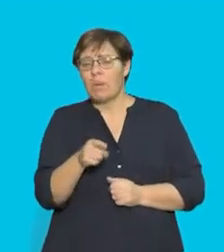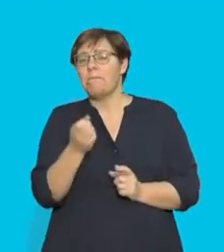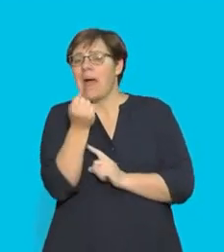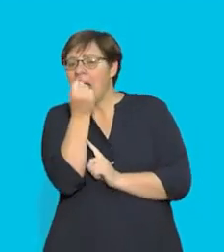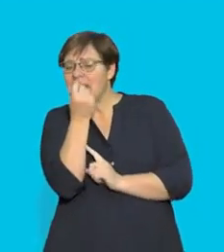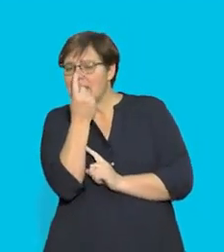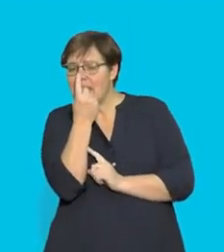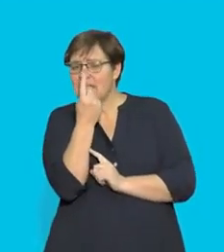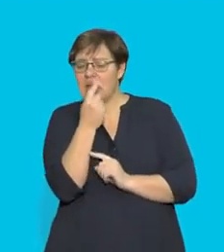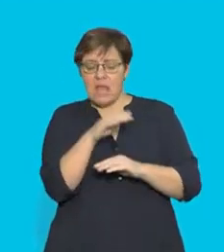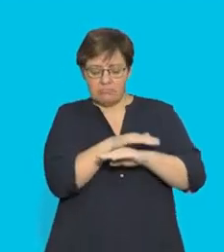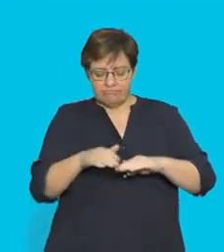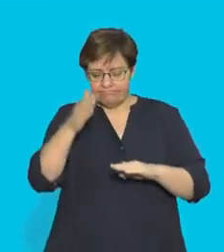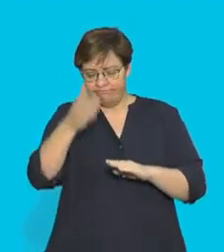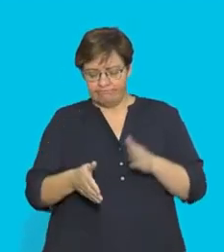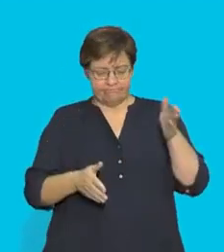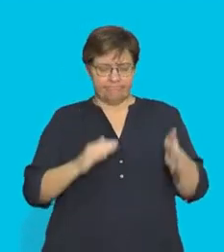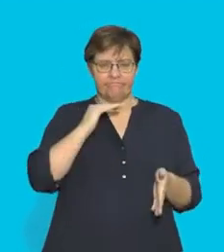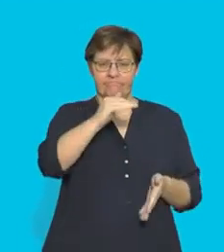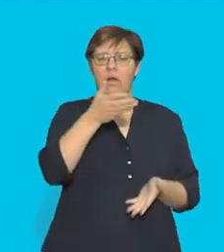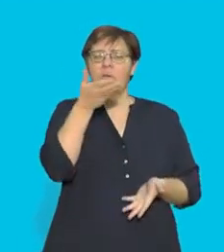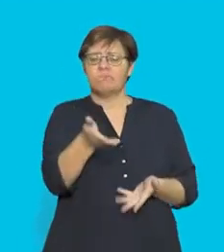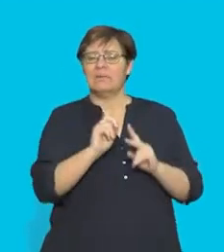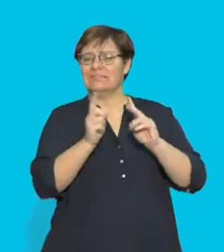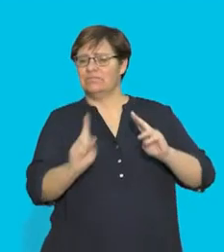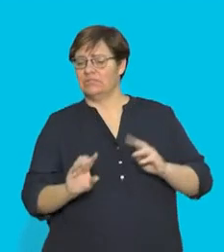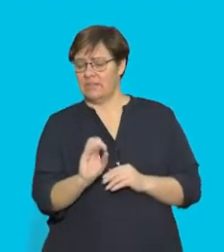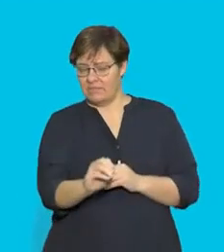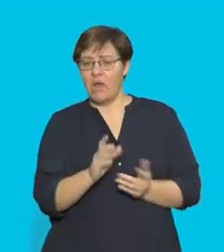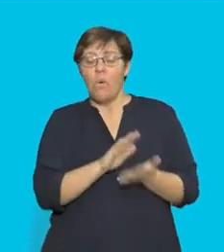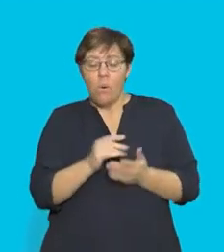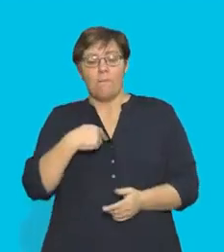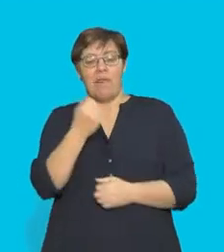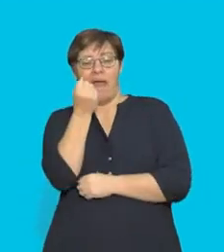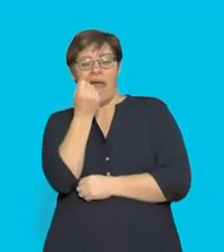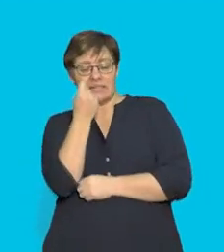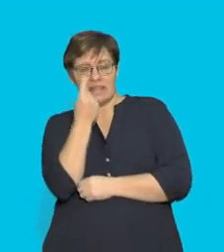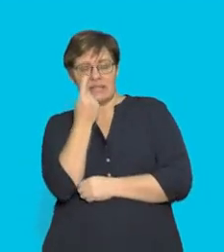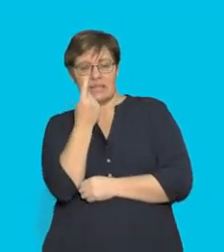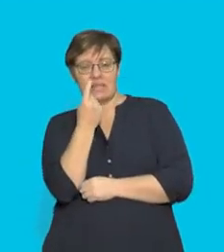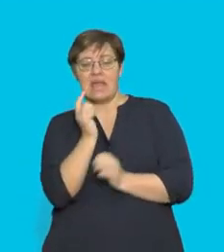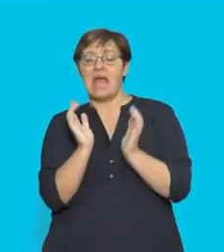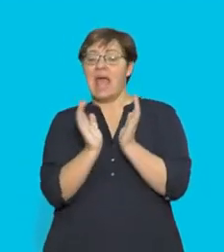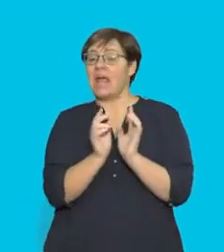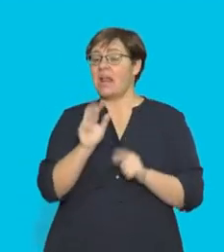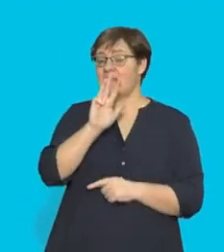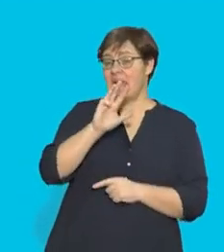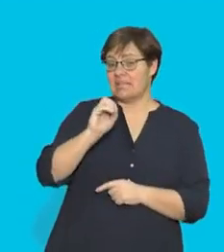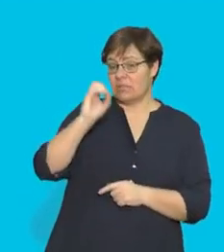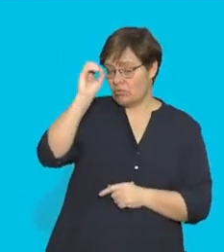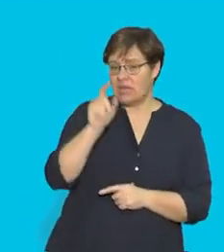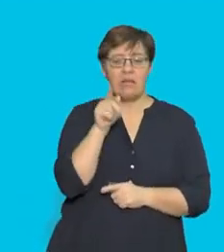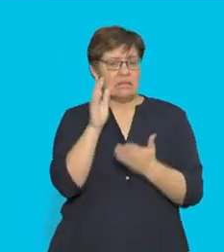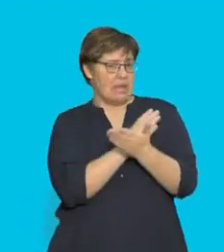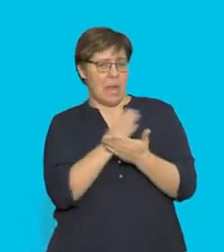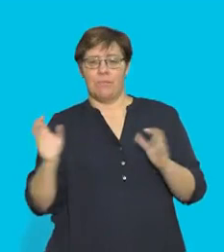need to understand the different planes that are present in this figure, because it will help us understand which angles are right angled and